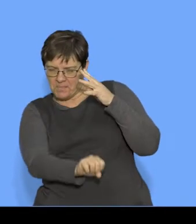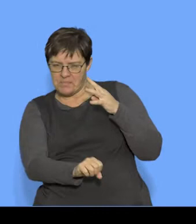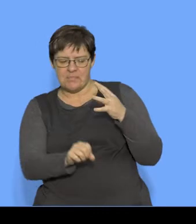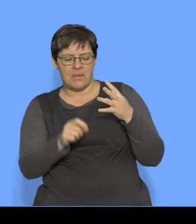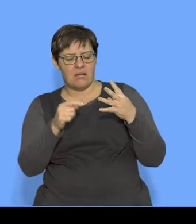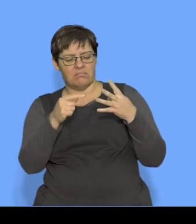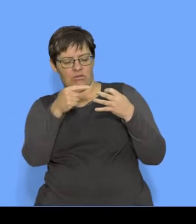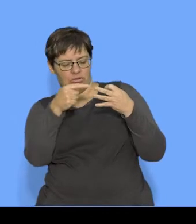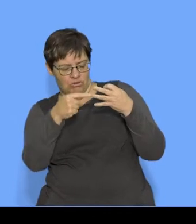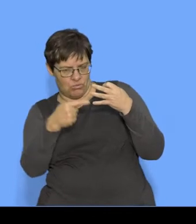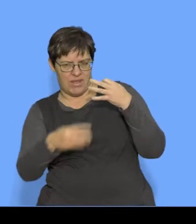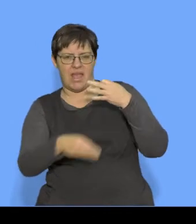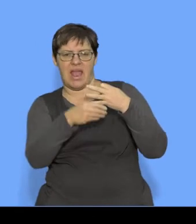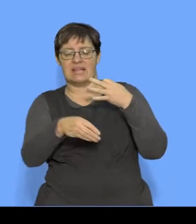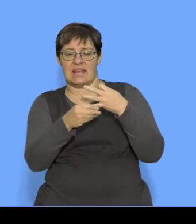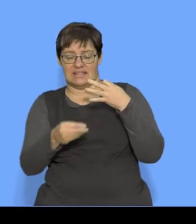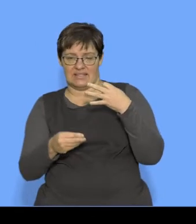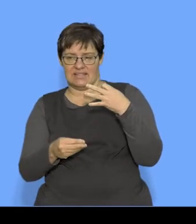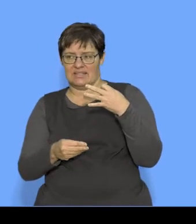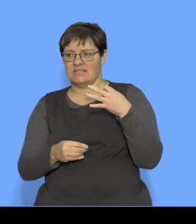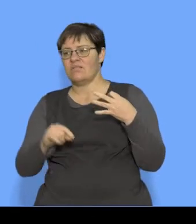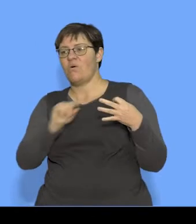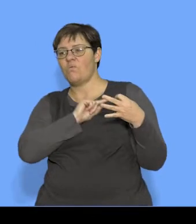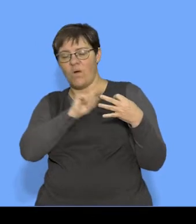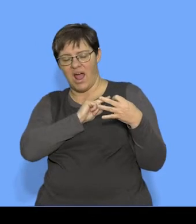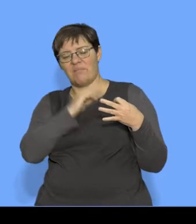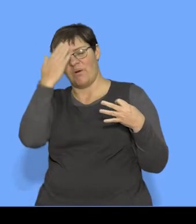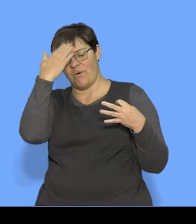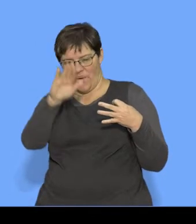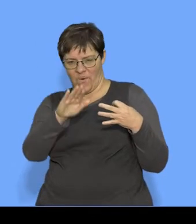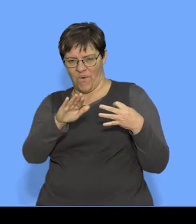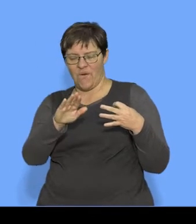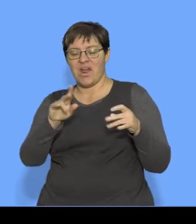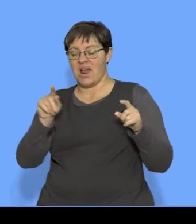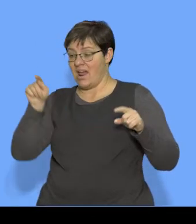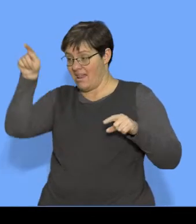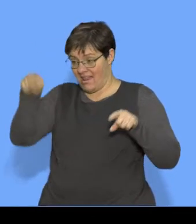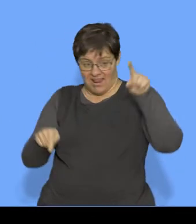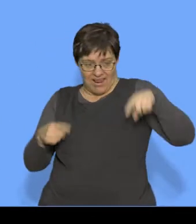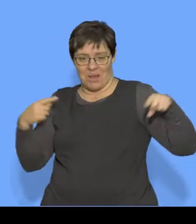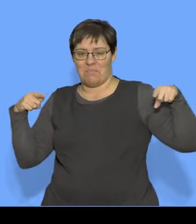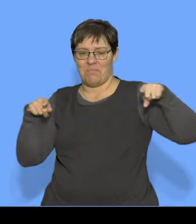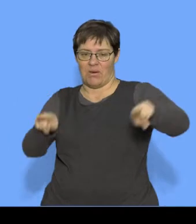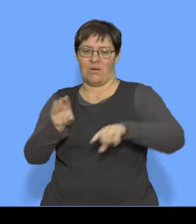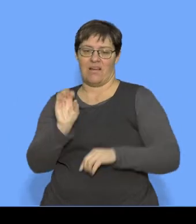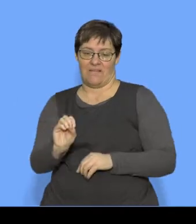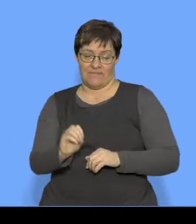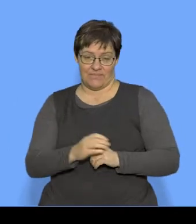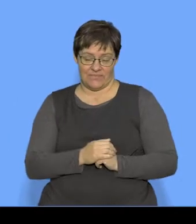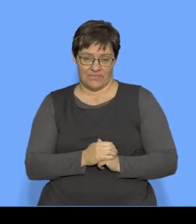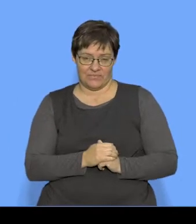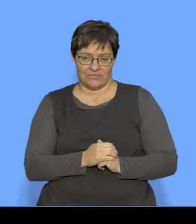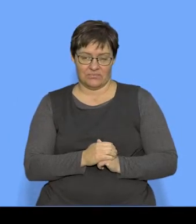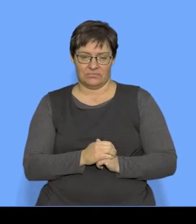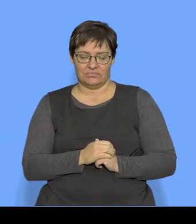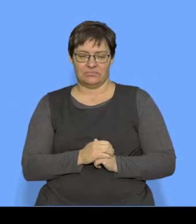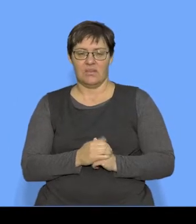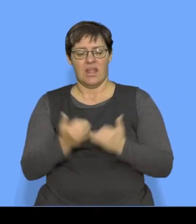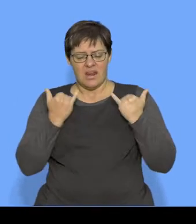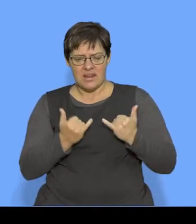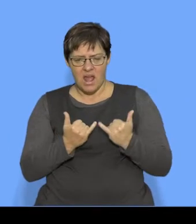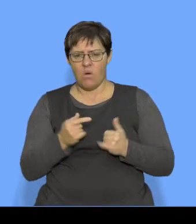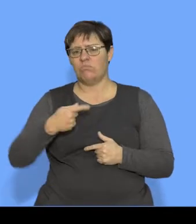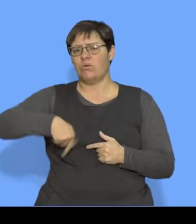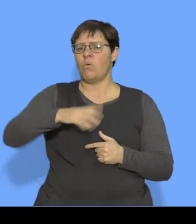things that I added based on the fact that I know the lines are parallel to one another. What they want us